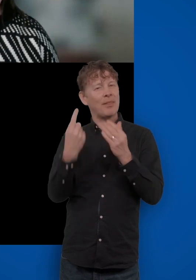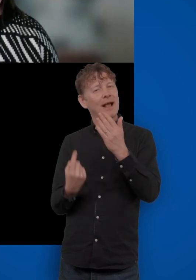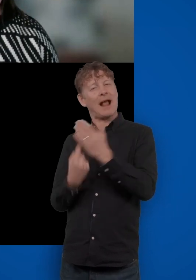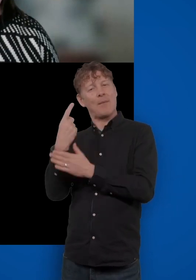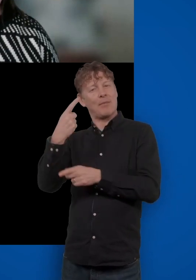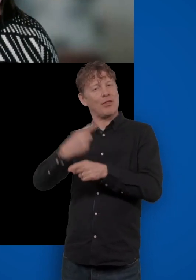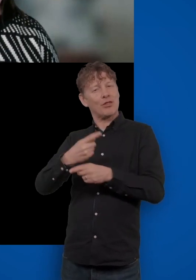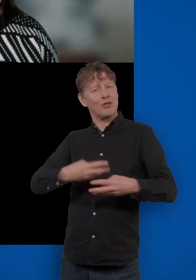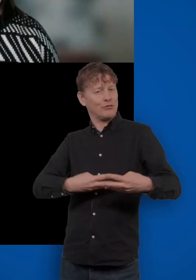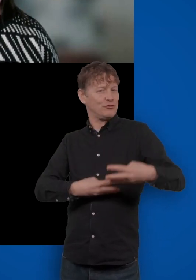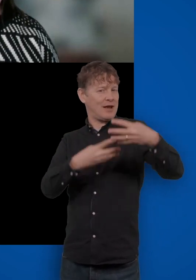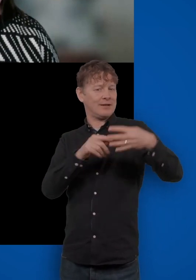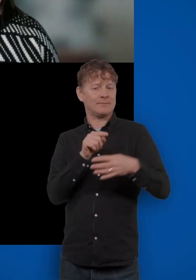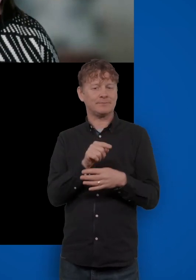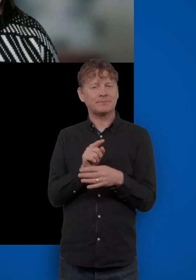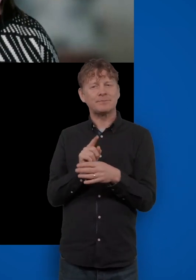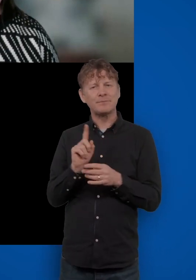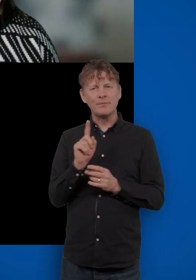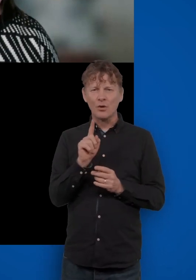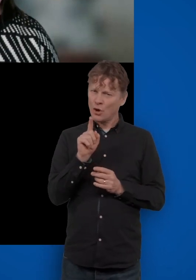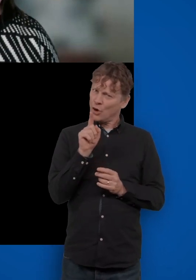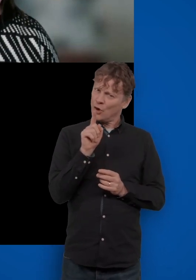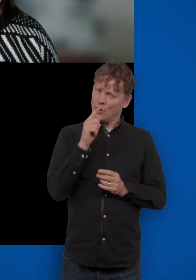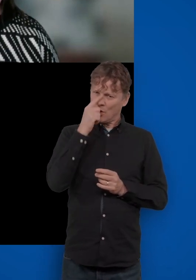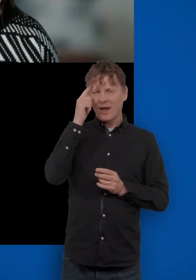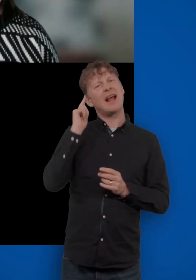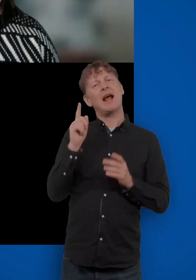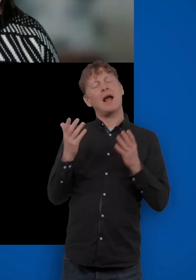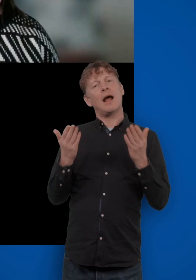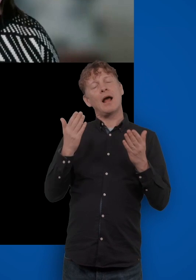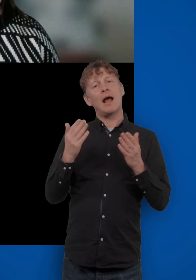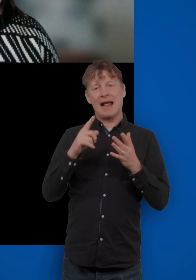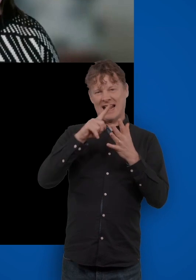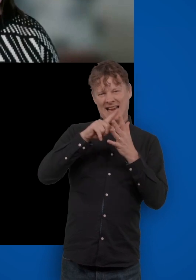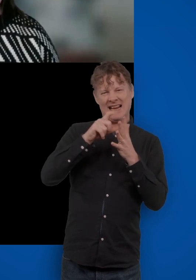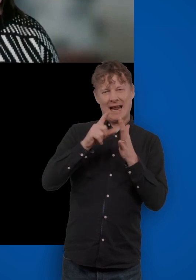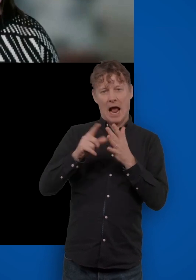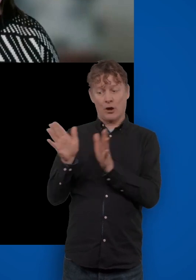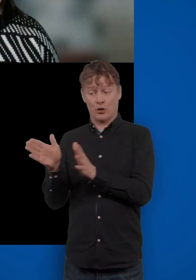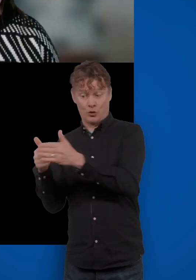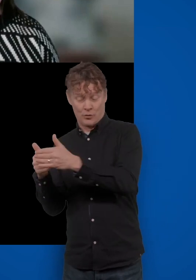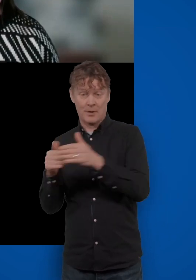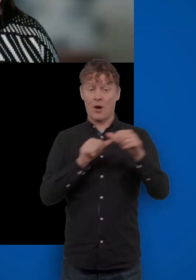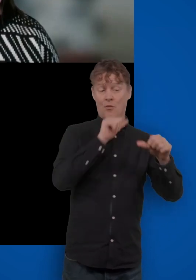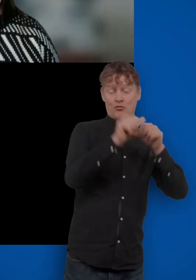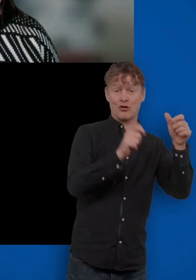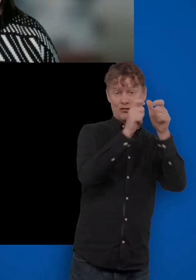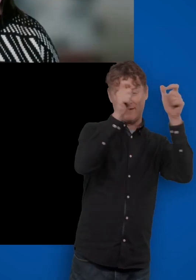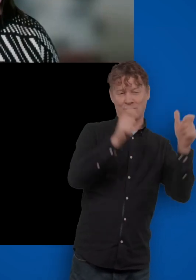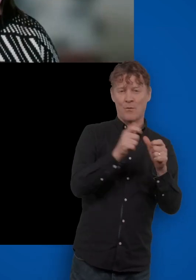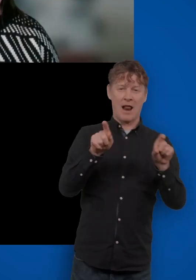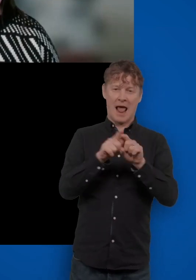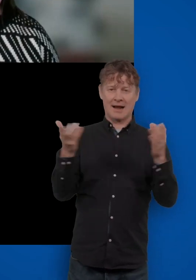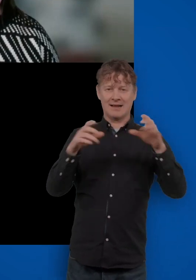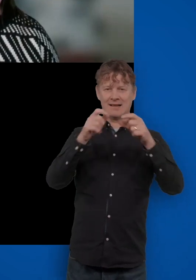the chat earlier, and it was, do you think we're looking at two different scales with the EDI cube and the progression framework in